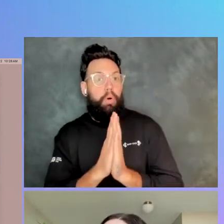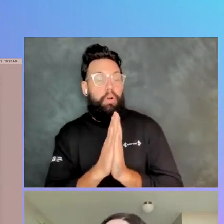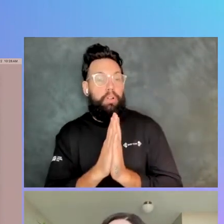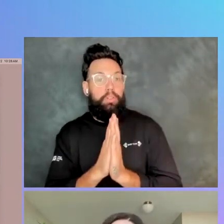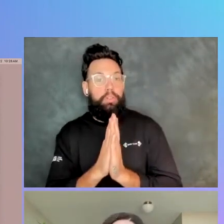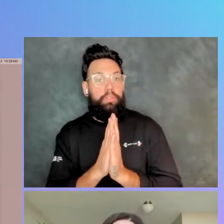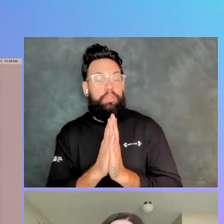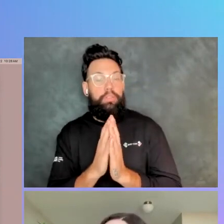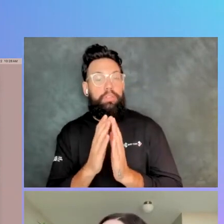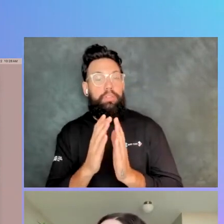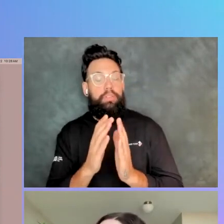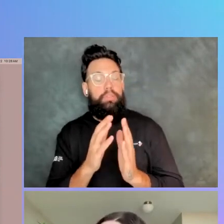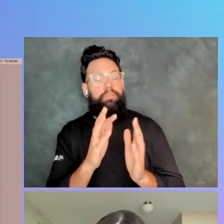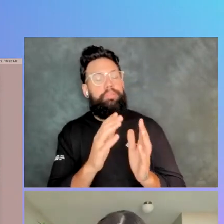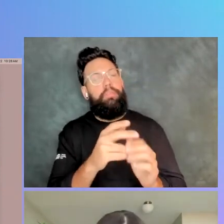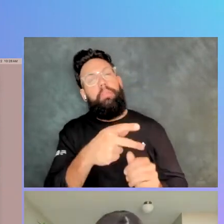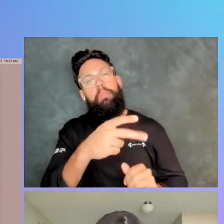this.